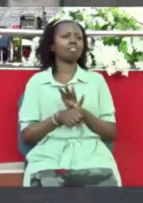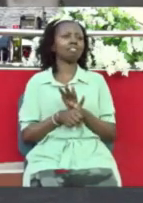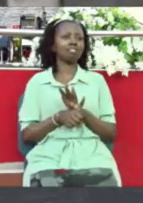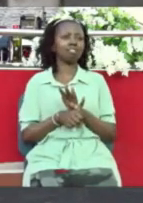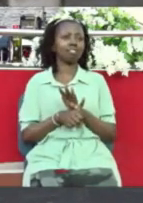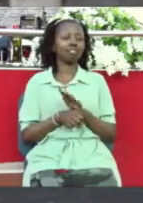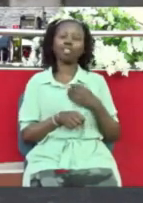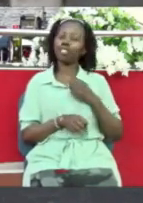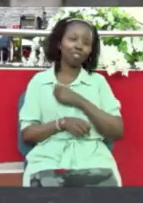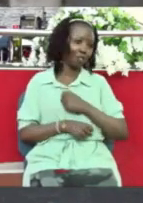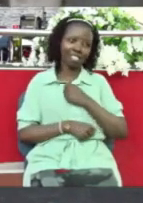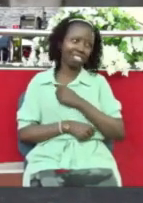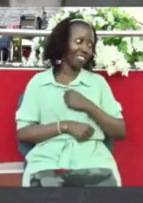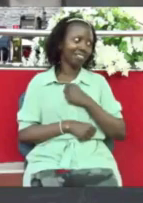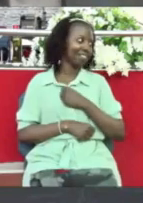I'm sorry.